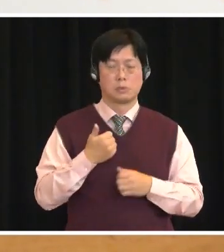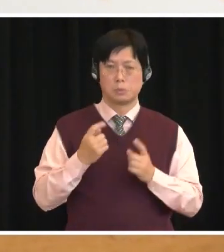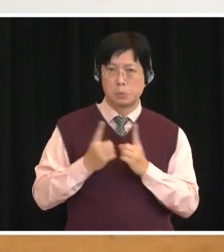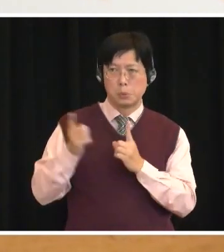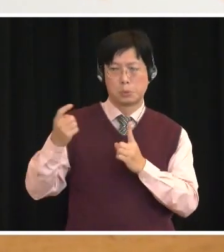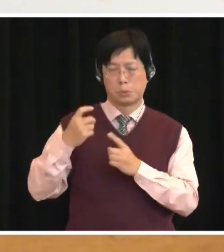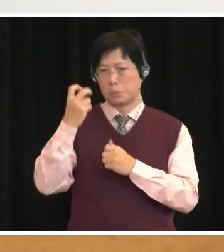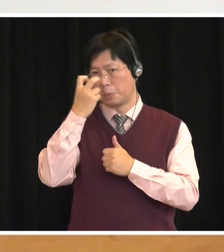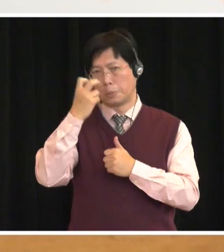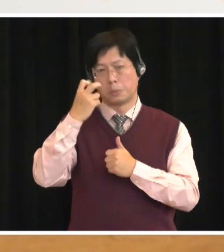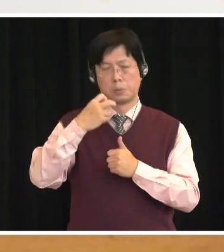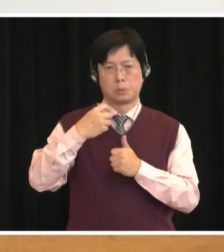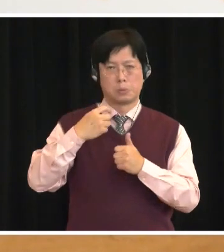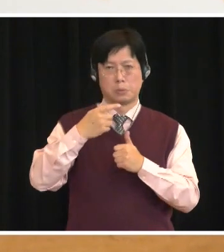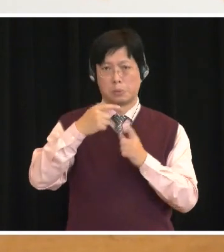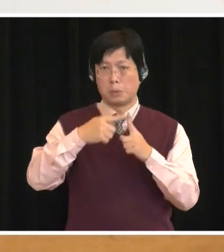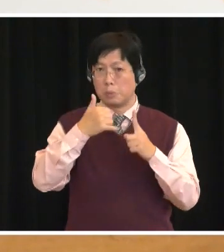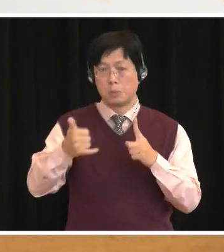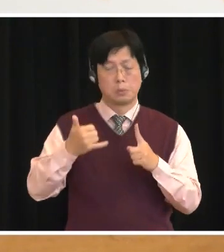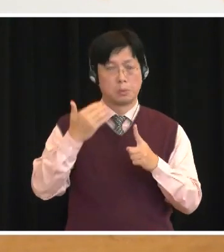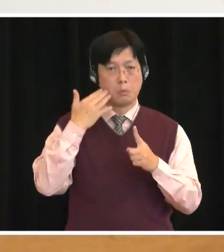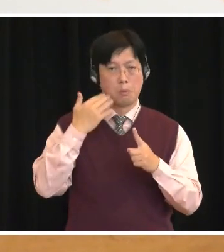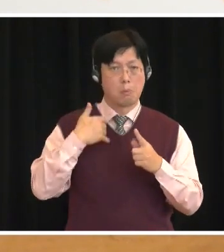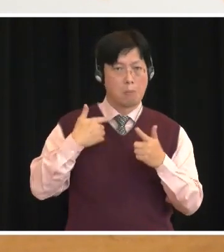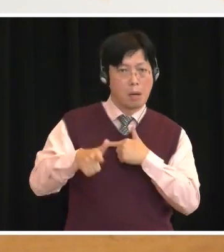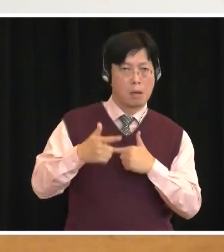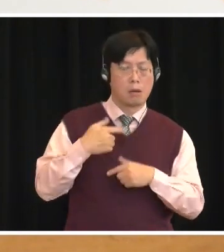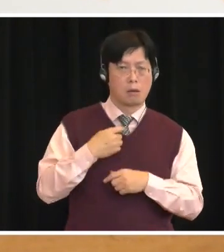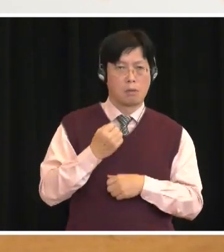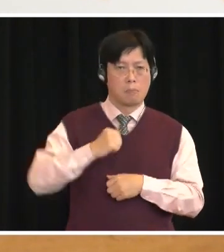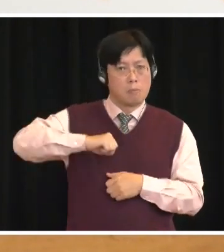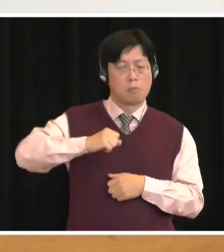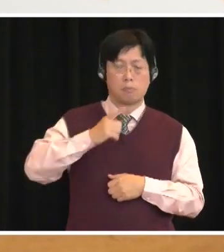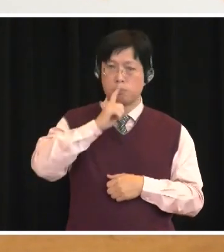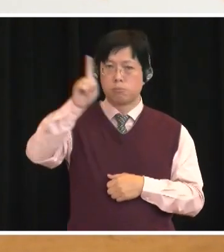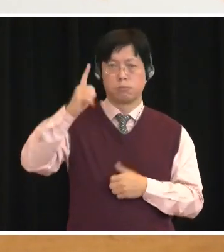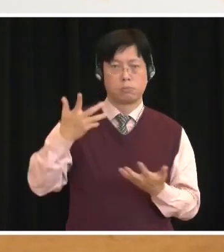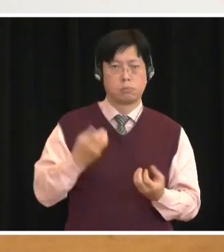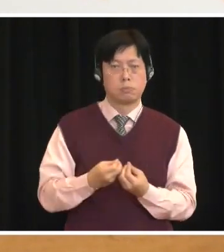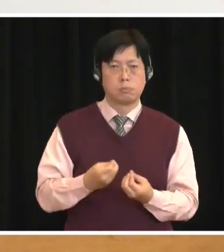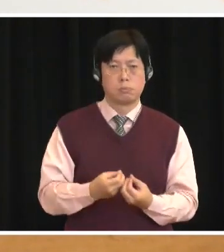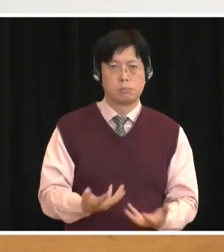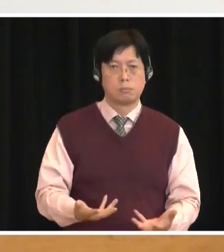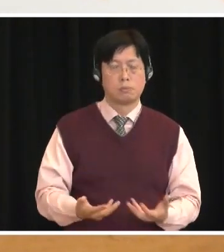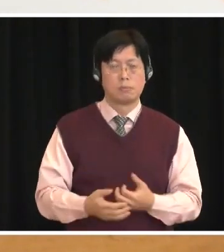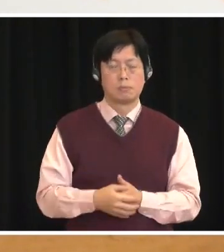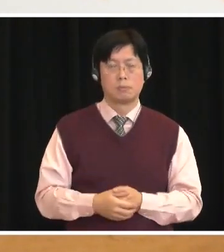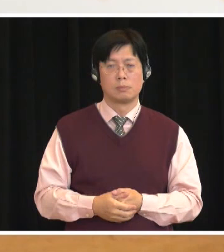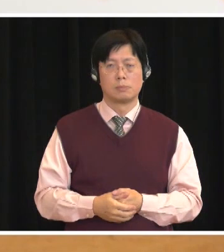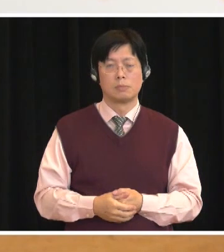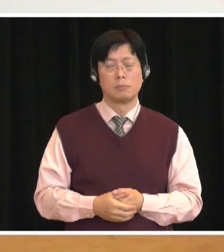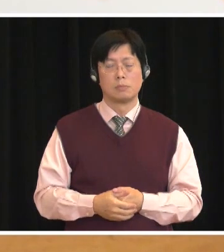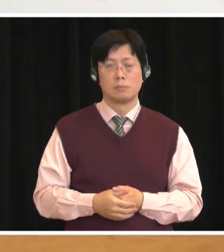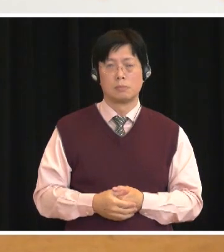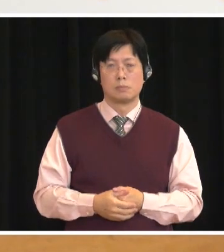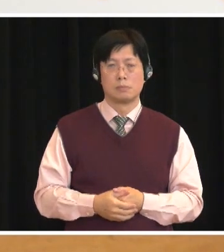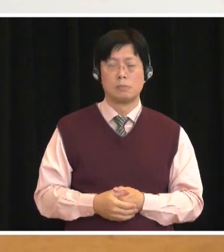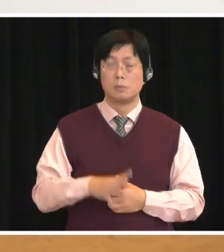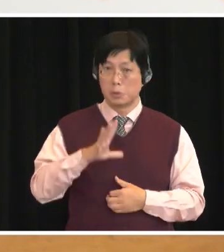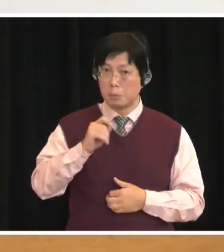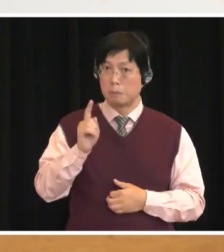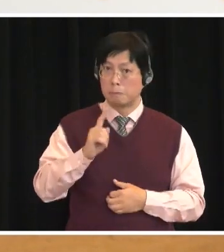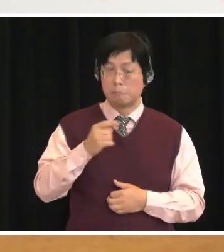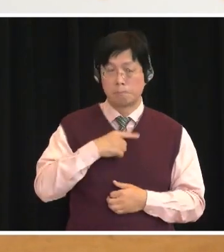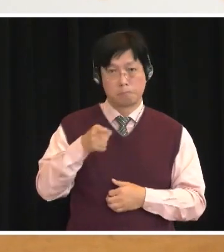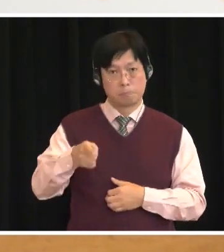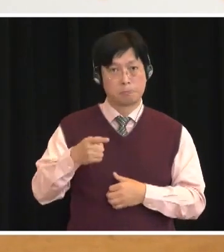them? How can it be guaranteed to them that there will be an independent visitor